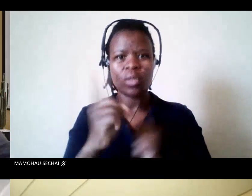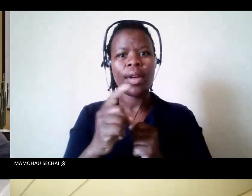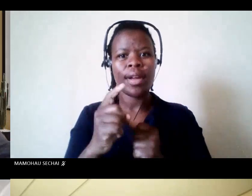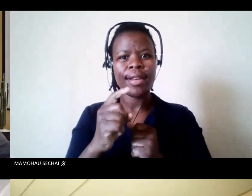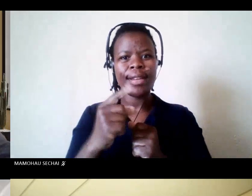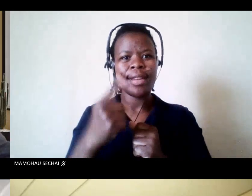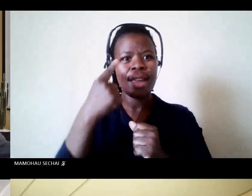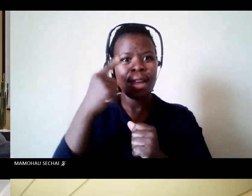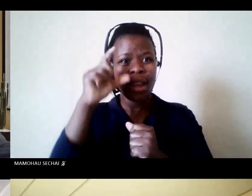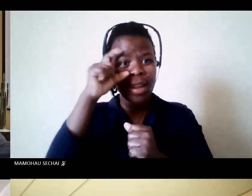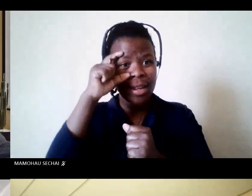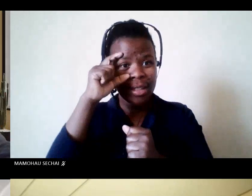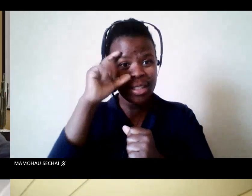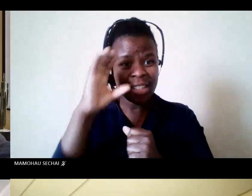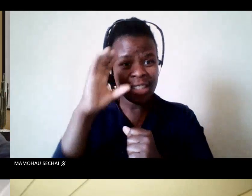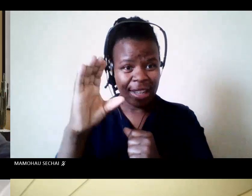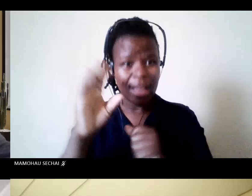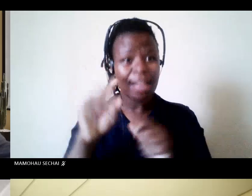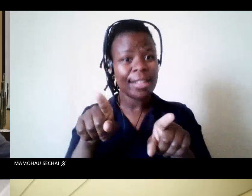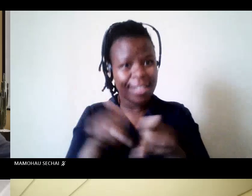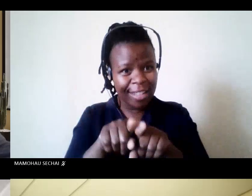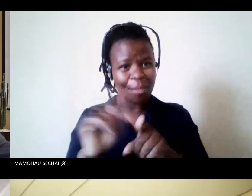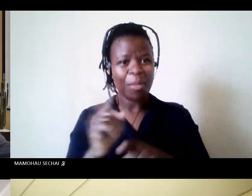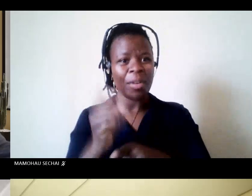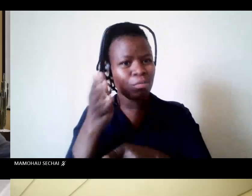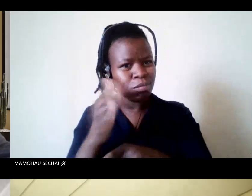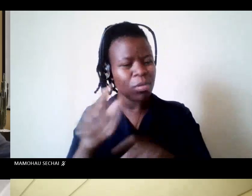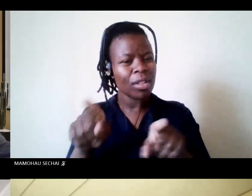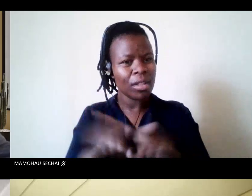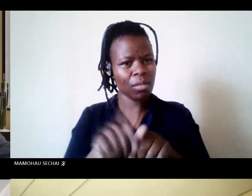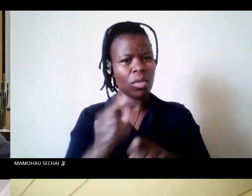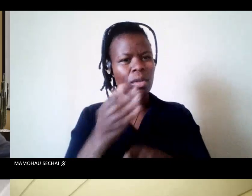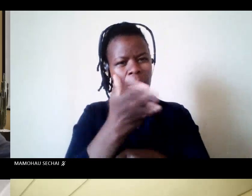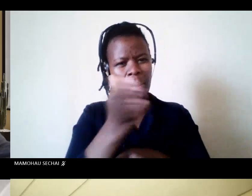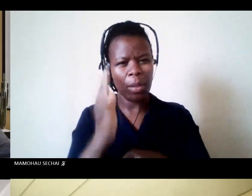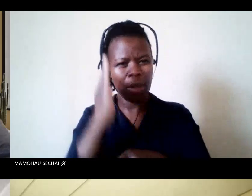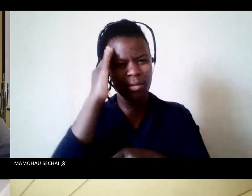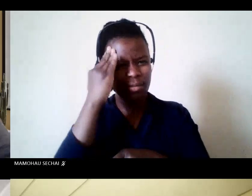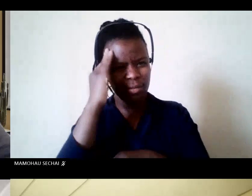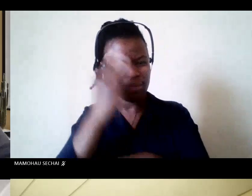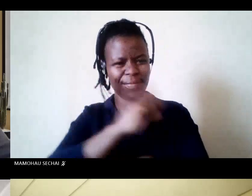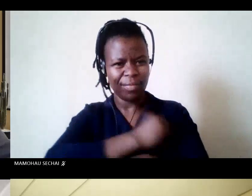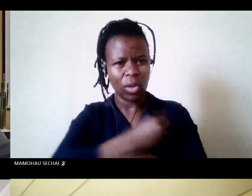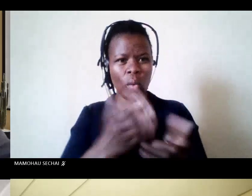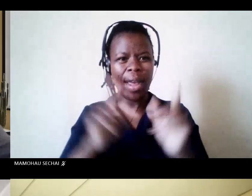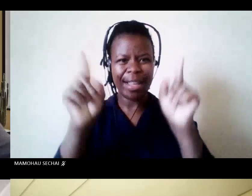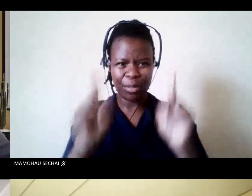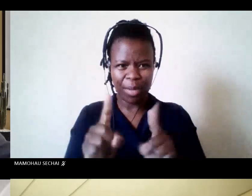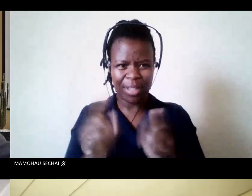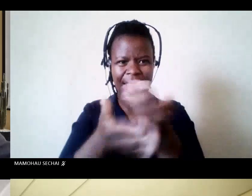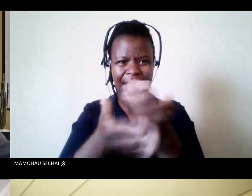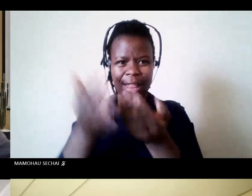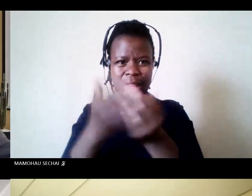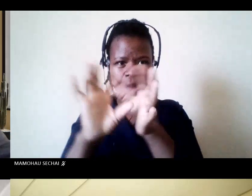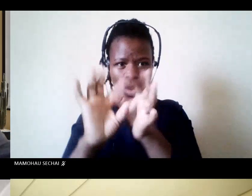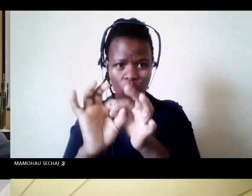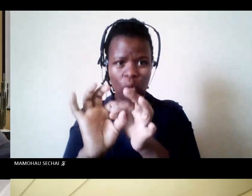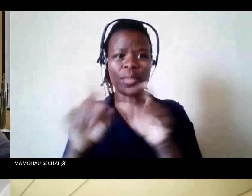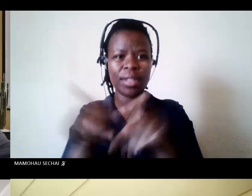caregivers for children with severe to profound intellectual disability in special care homes that Pearl really covered with